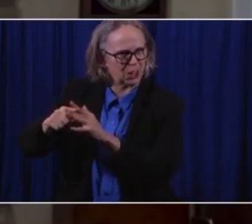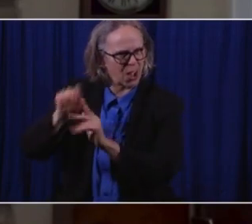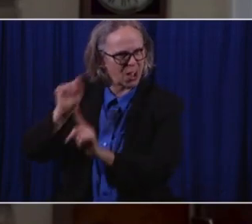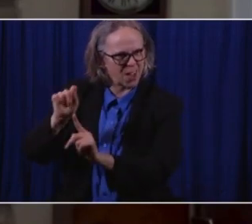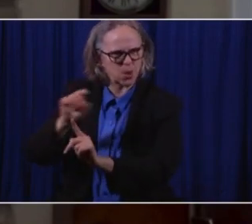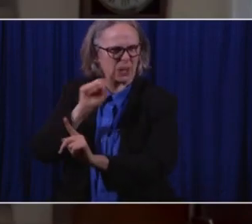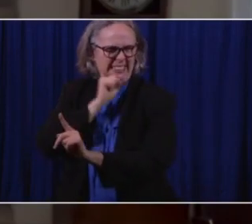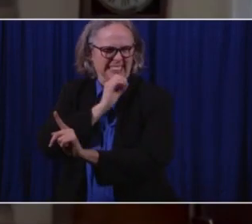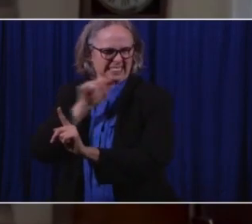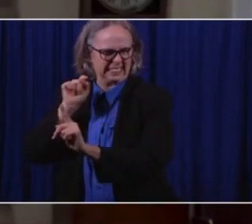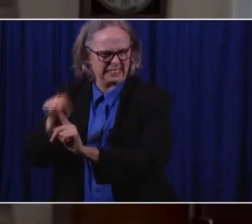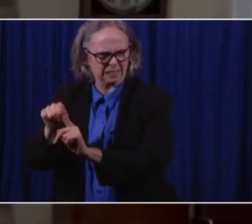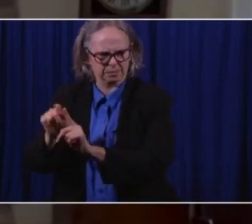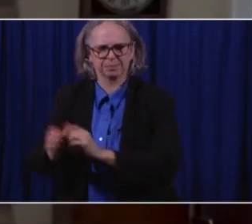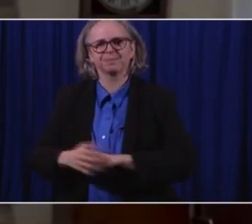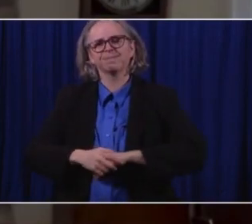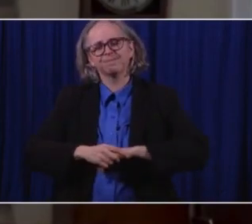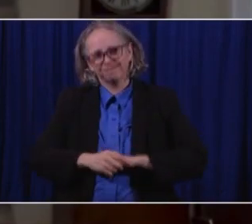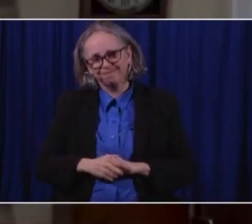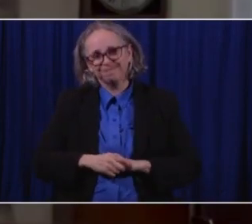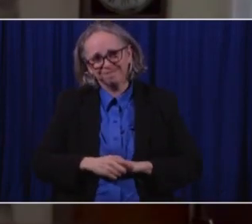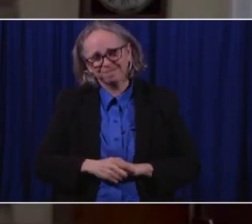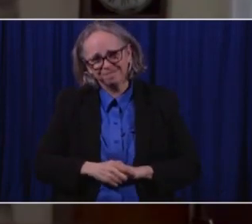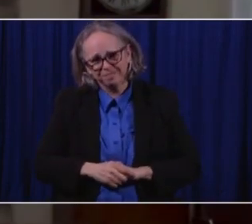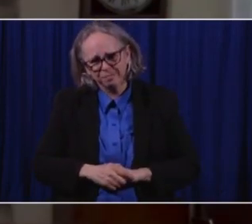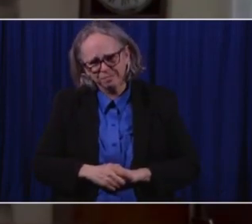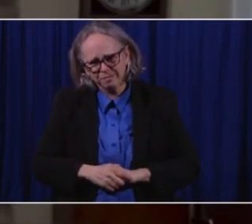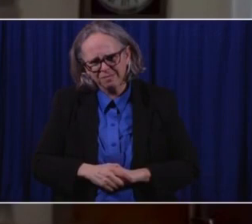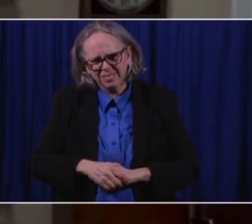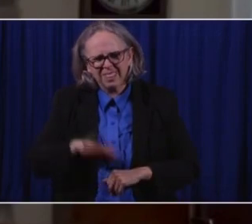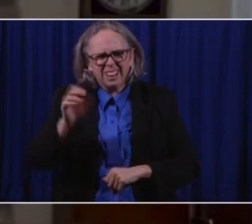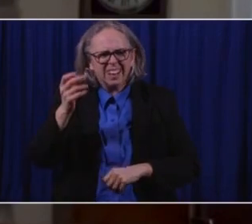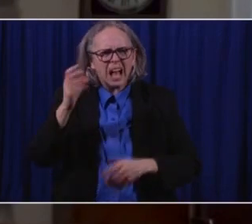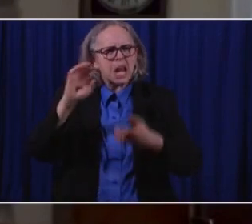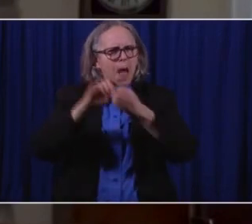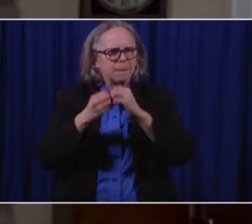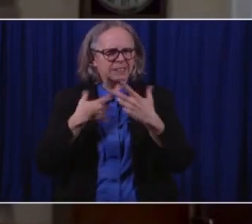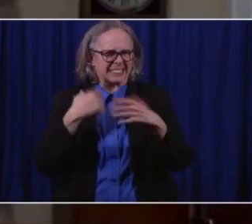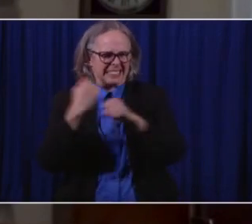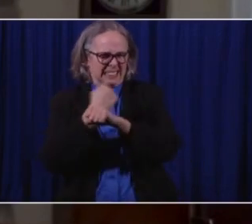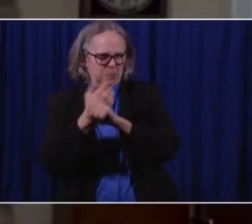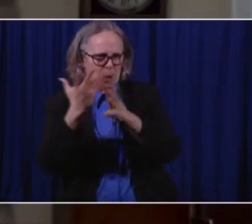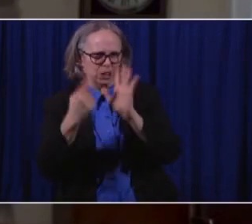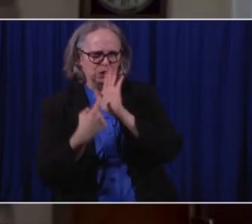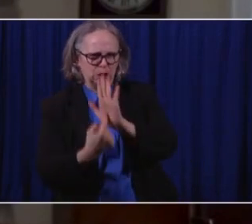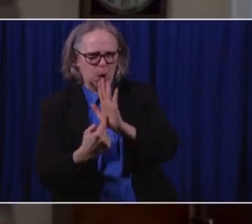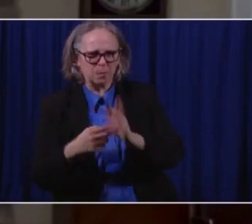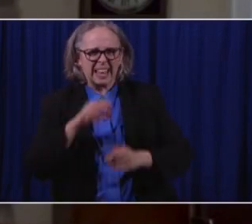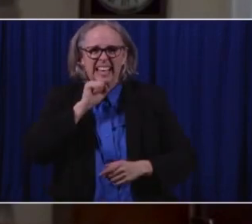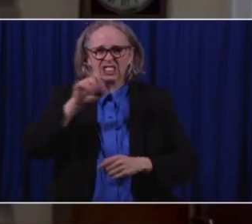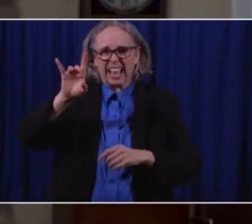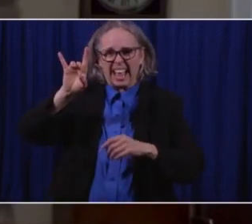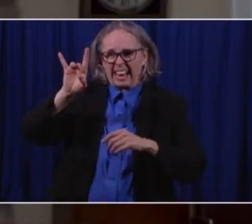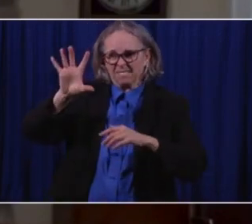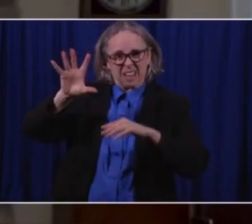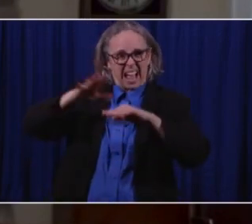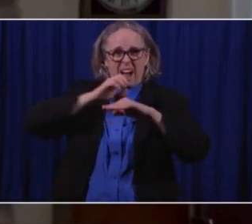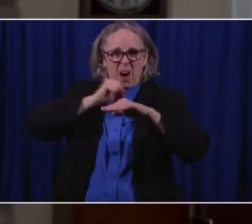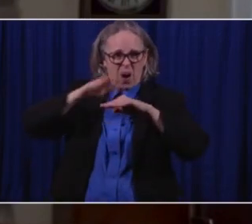Just again to give you some numbers. Above 85 is about 220,000